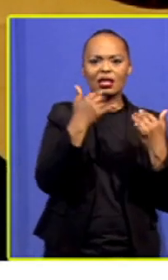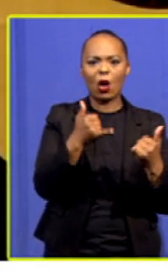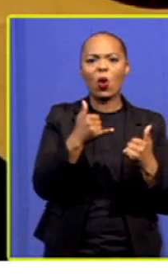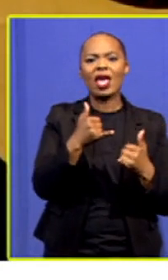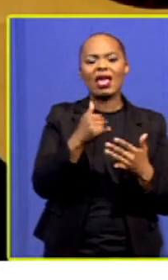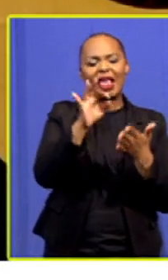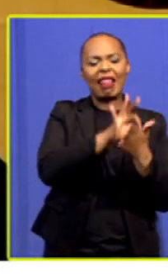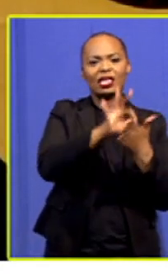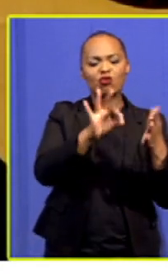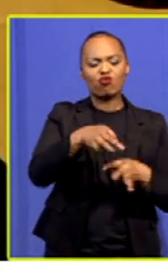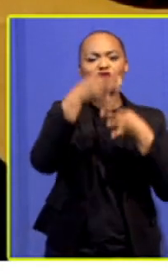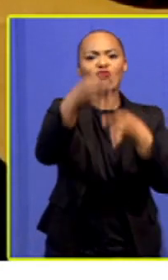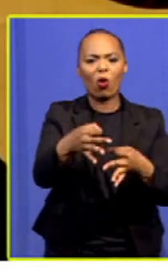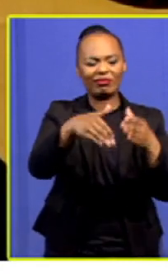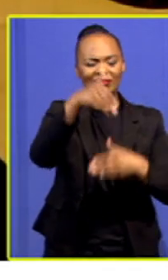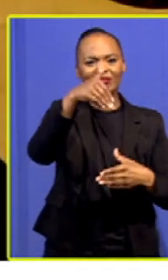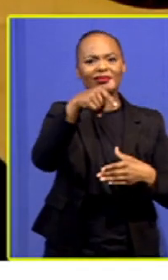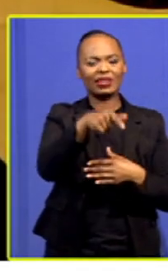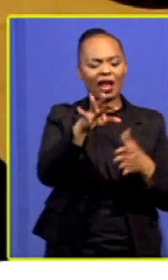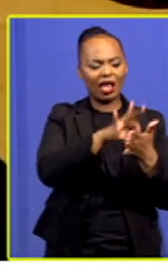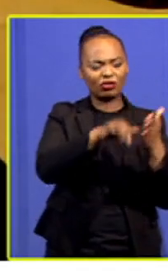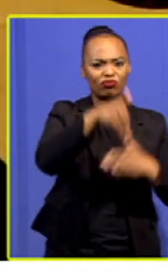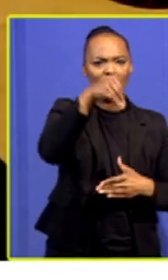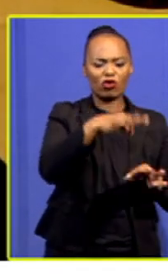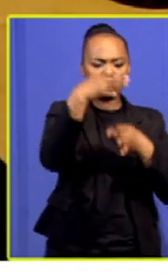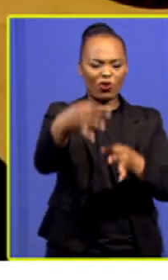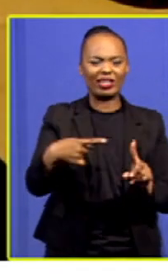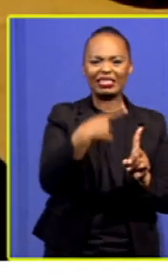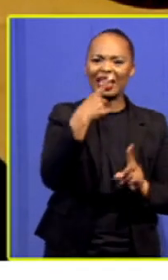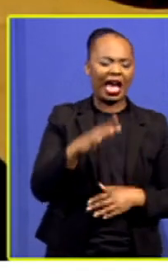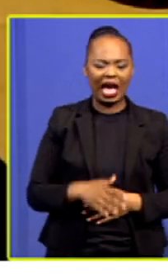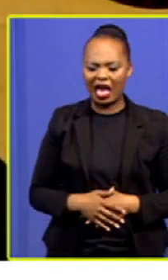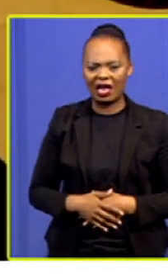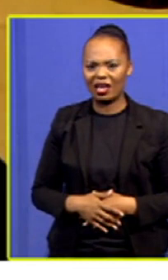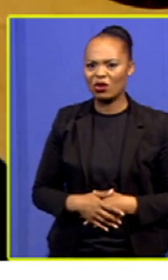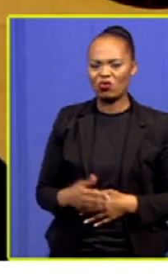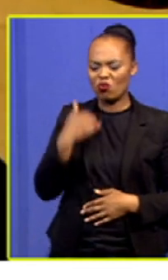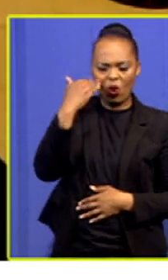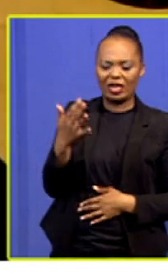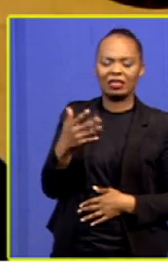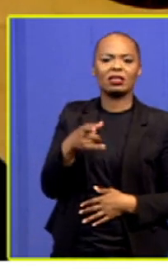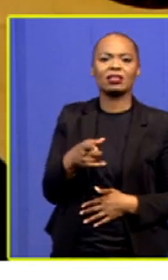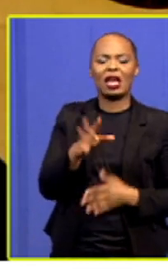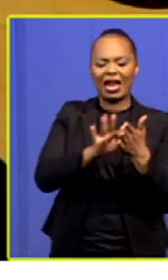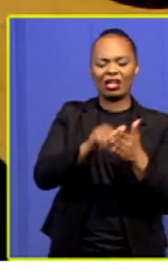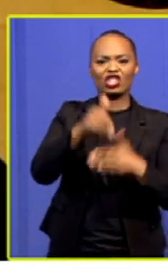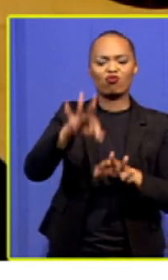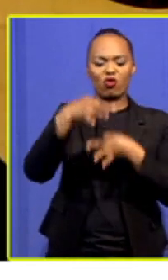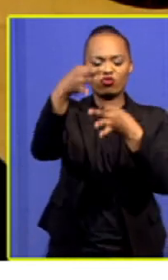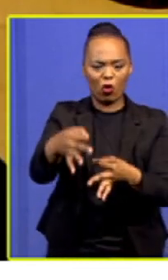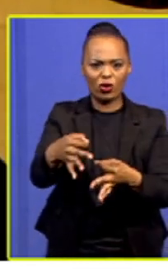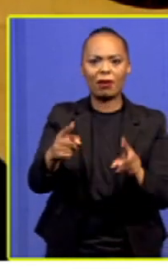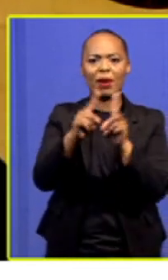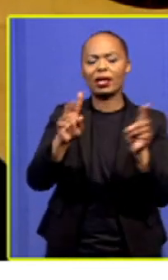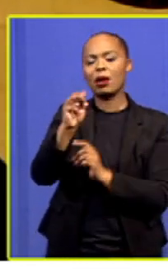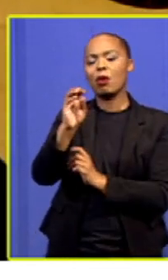said that, they were against elections being postponed. But after the Moseneke report, they sat